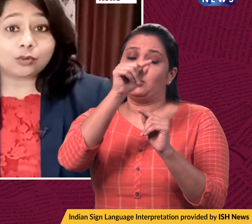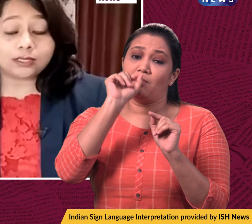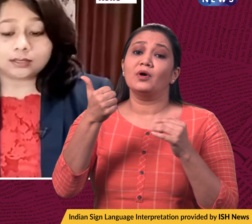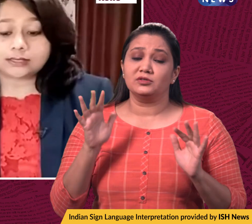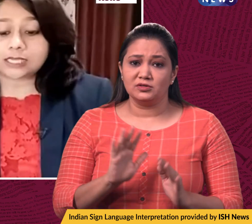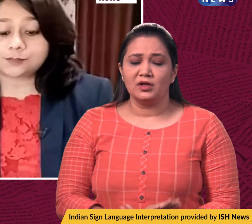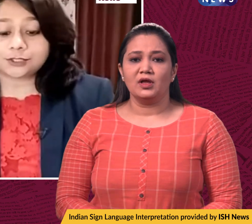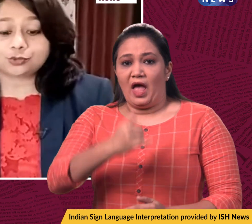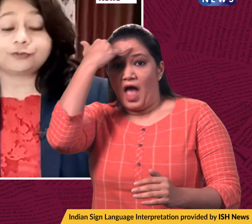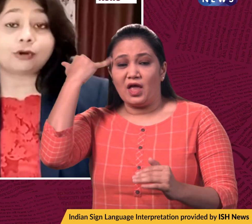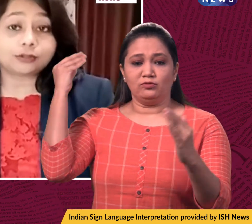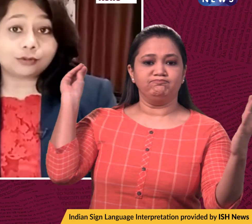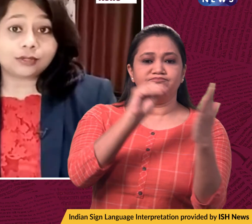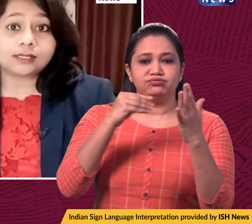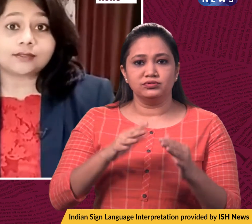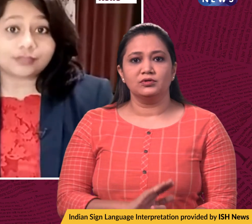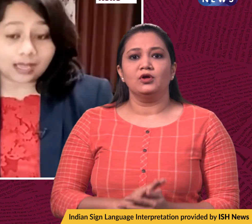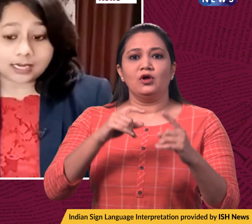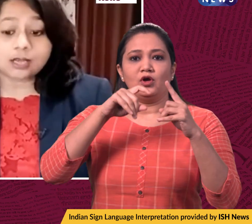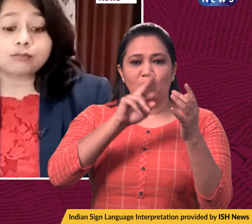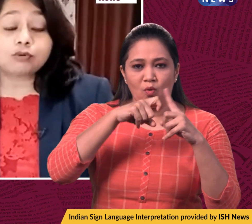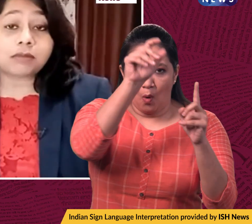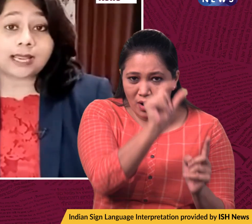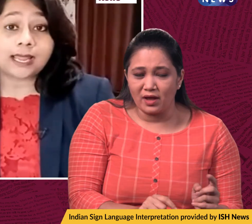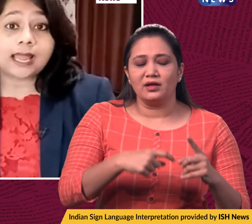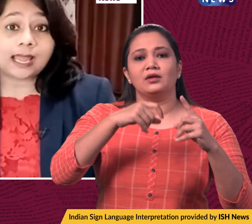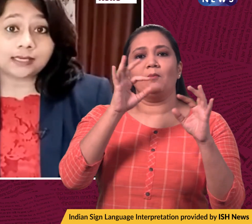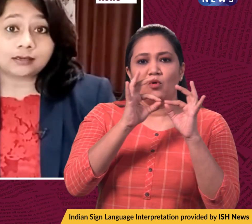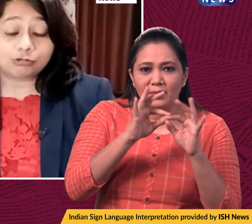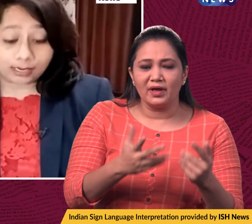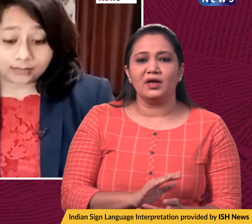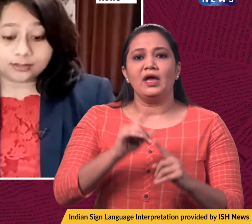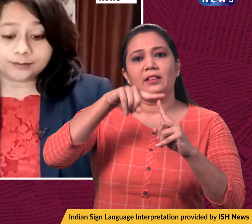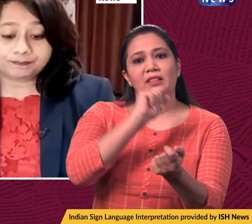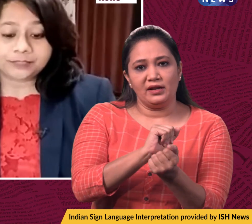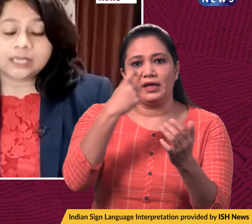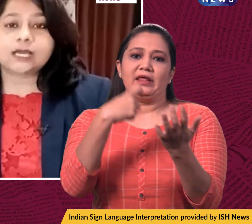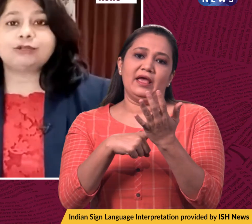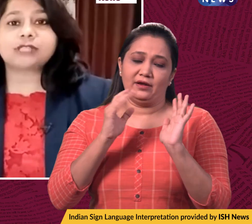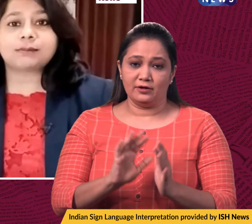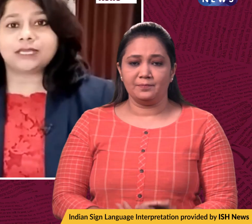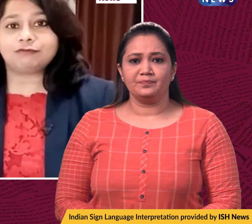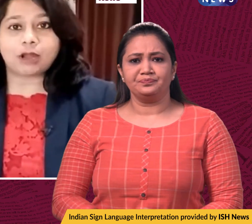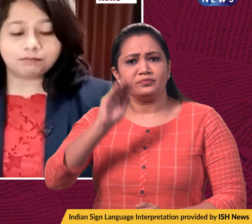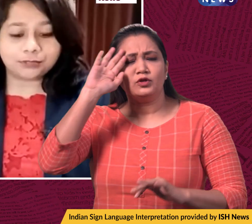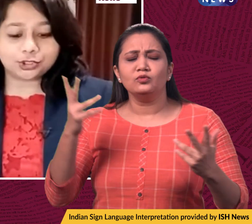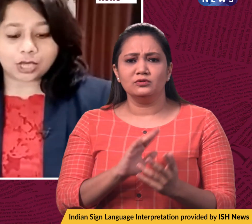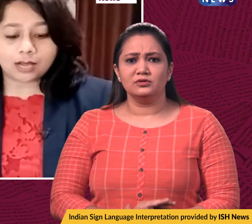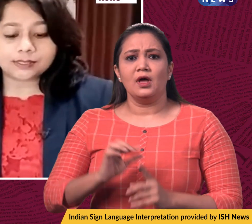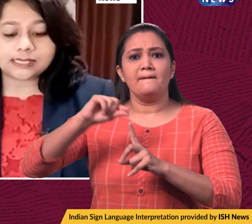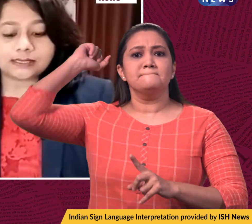A yellow alert has been issued for North Konkan, Thane, Mumbai and Raigad. Now, news coming in